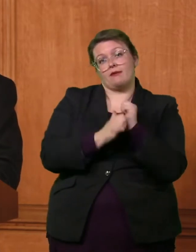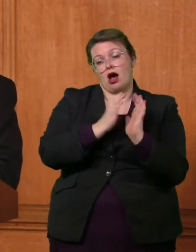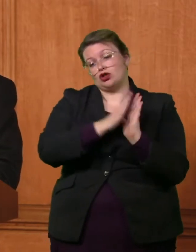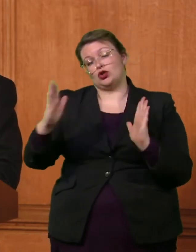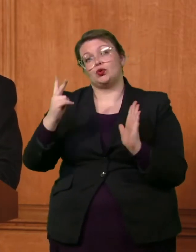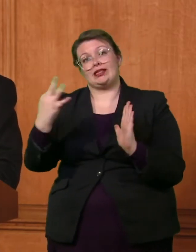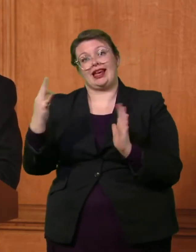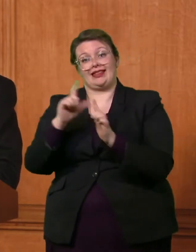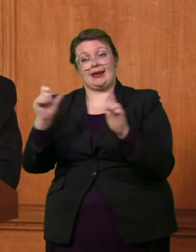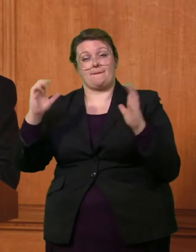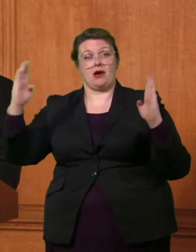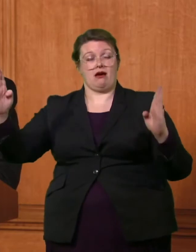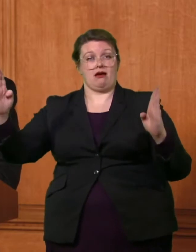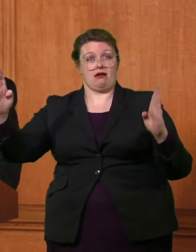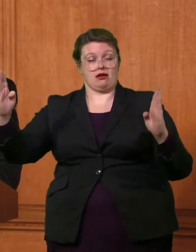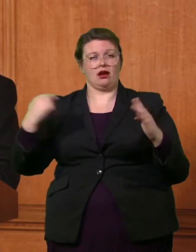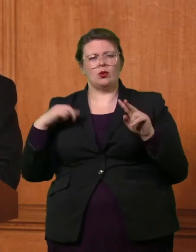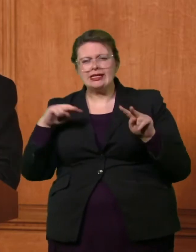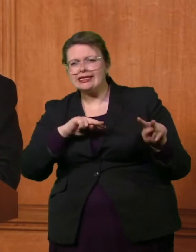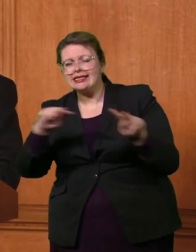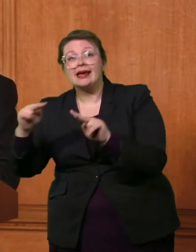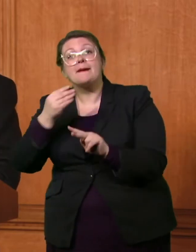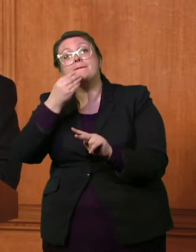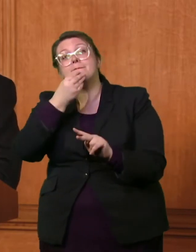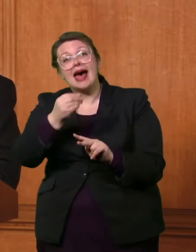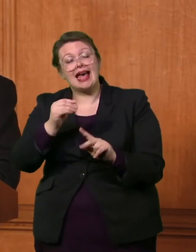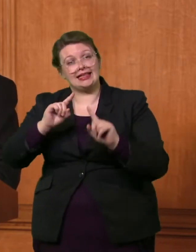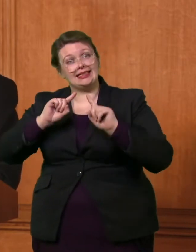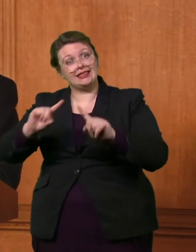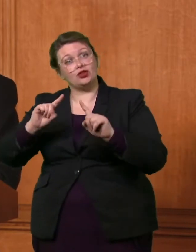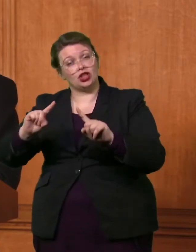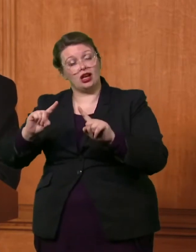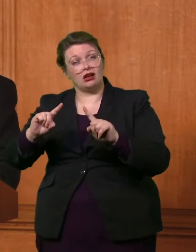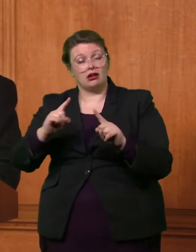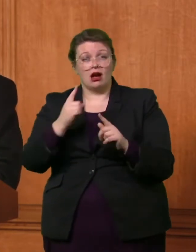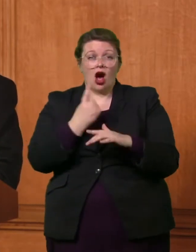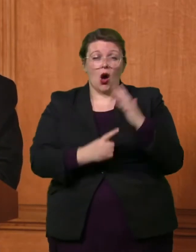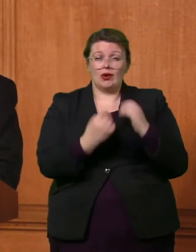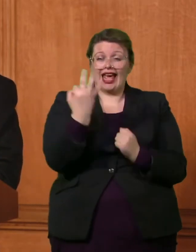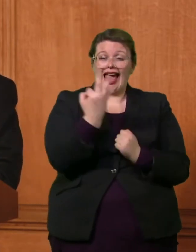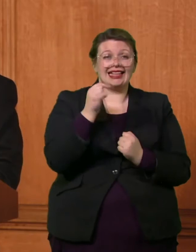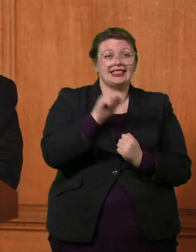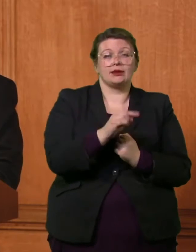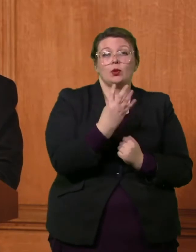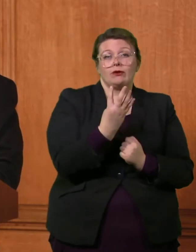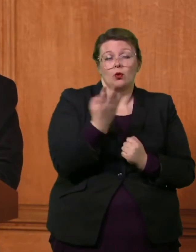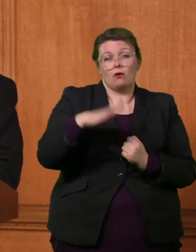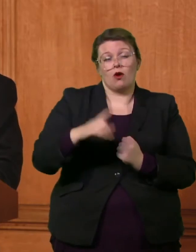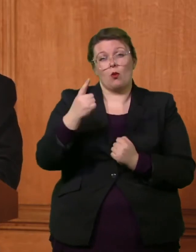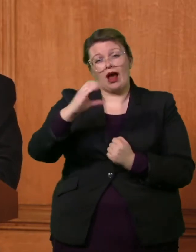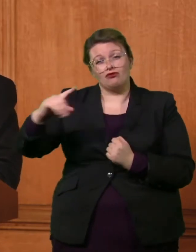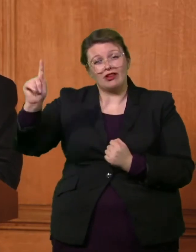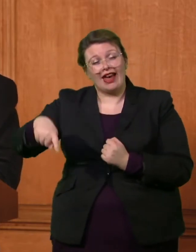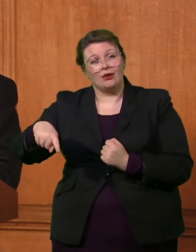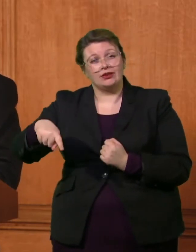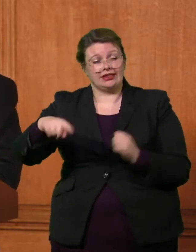male teachers, the figure is 18.4 per 100,000 for mortality,